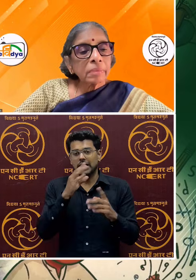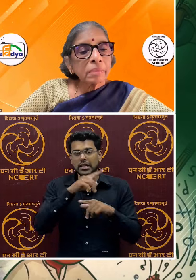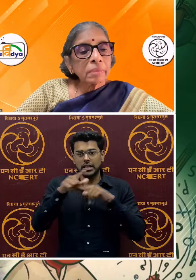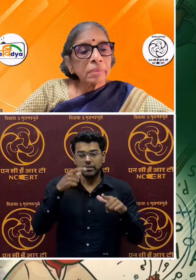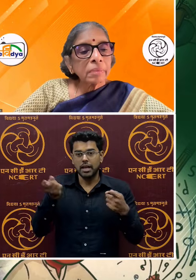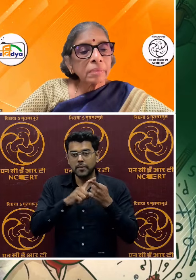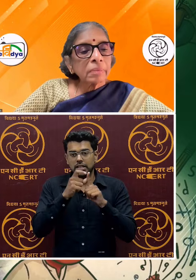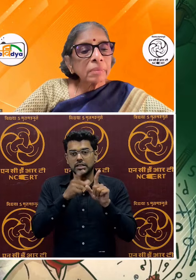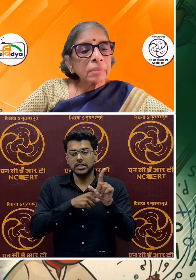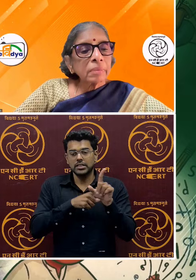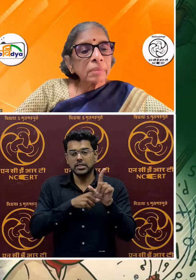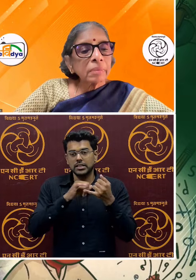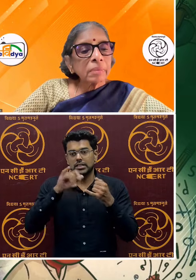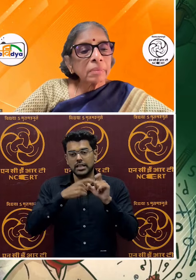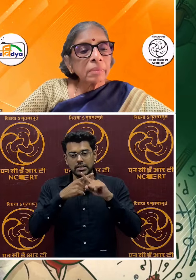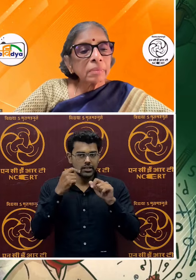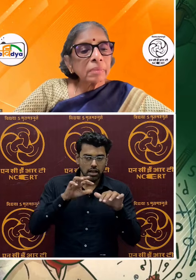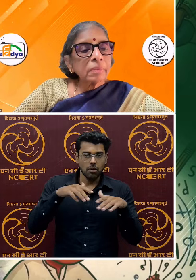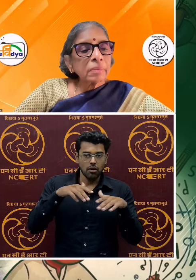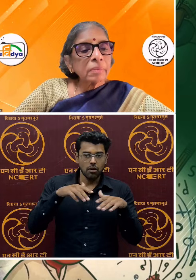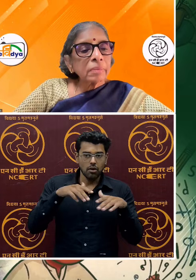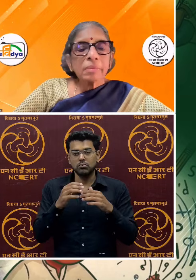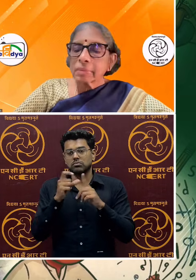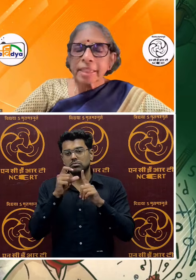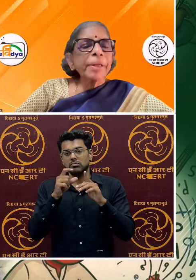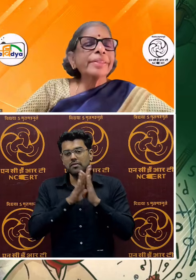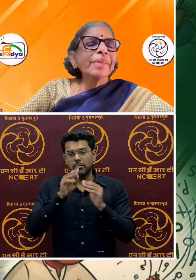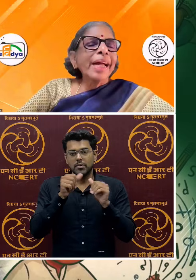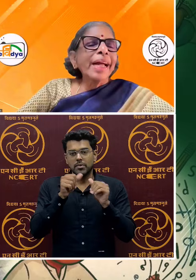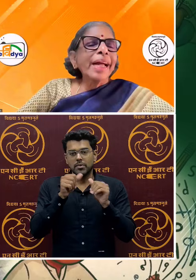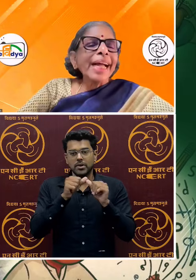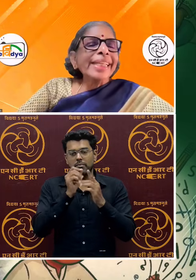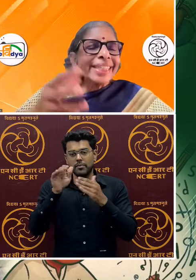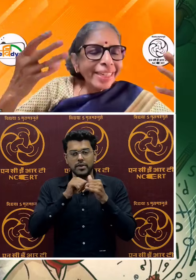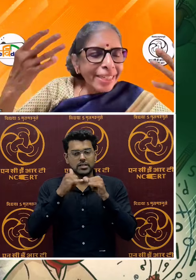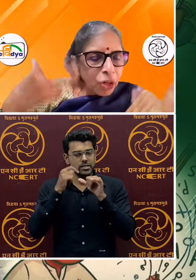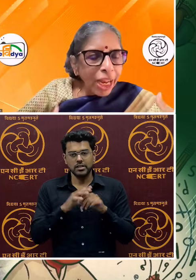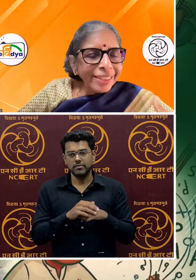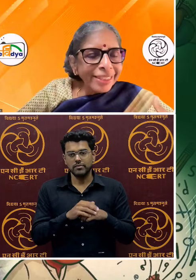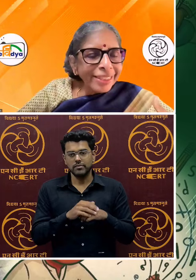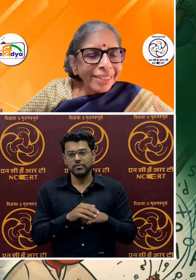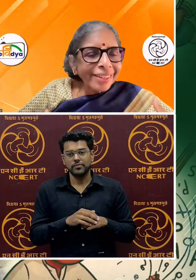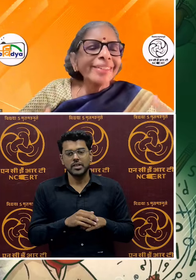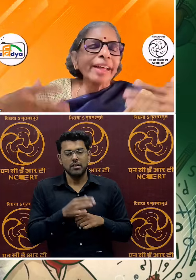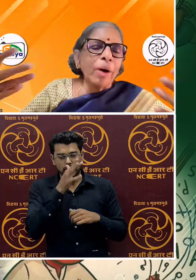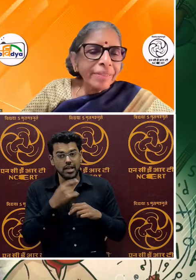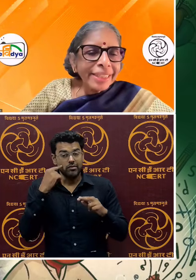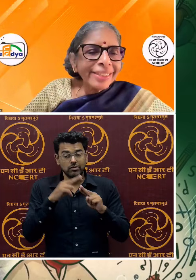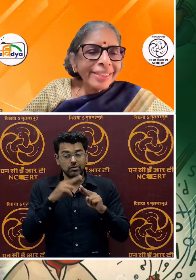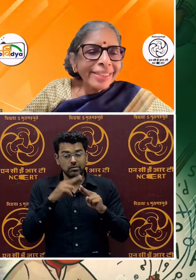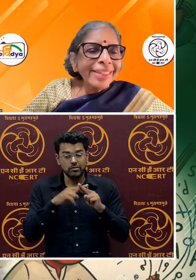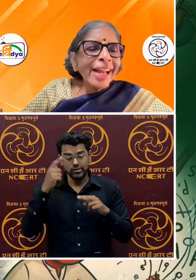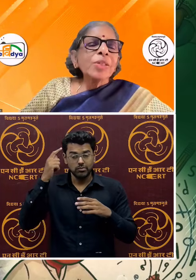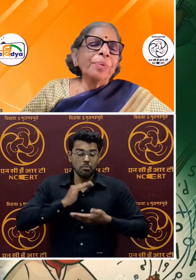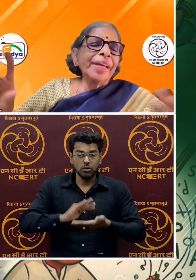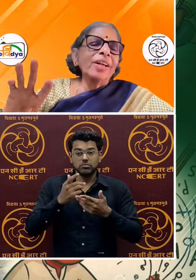causes dyslexia or developmental aphasia. Myth or a fact? It's a myth. Okay. Myth. These children, it's a neurological thing. They are born